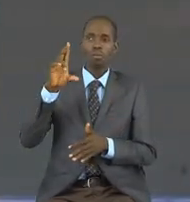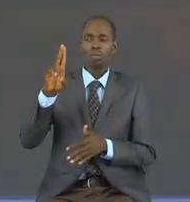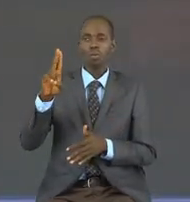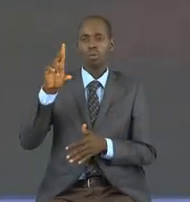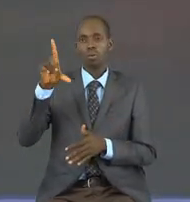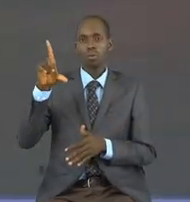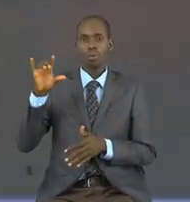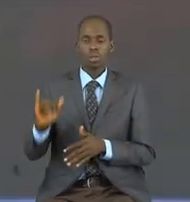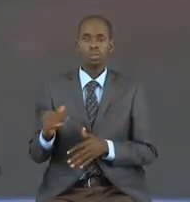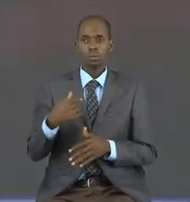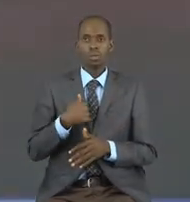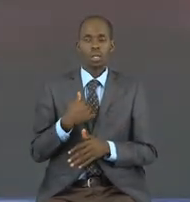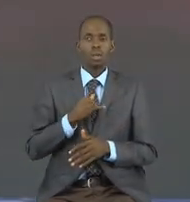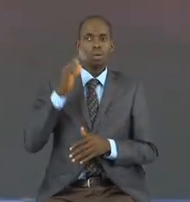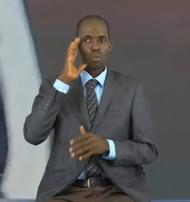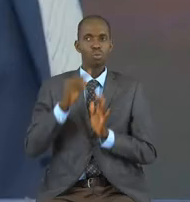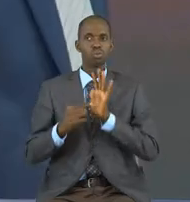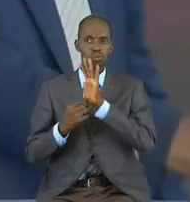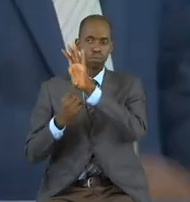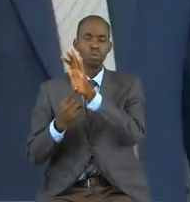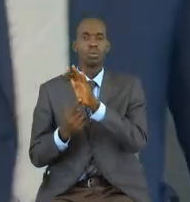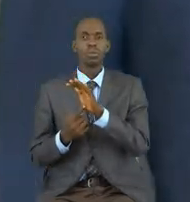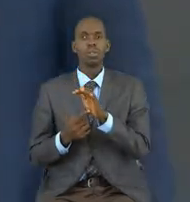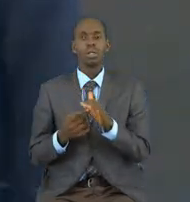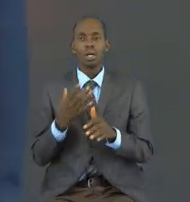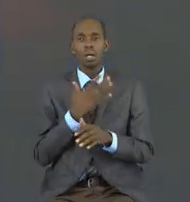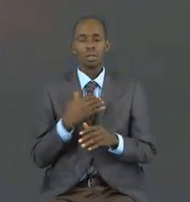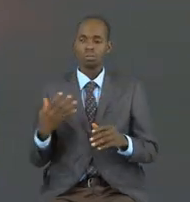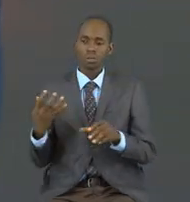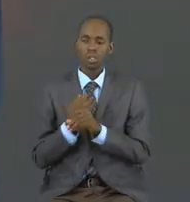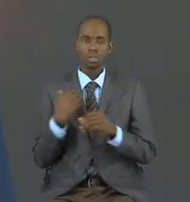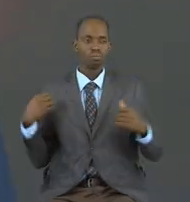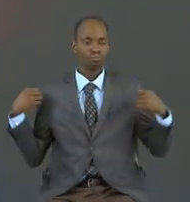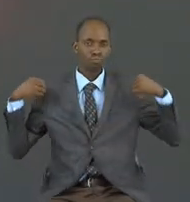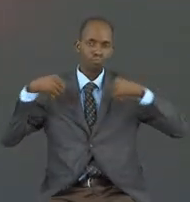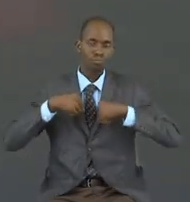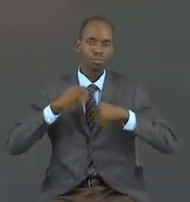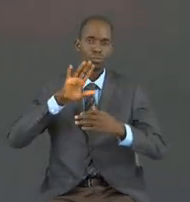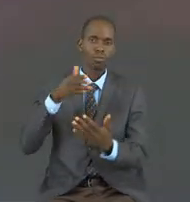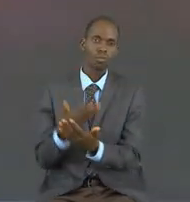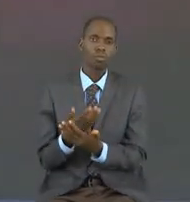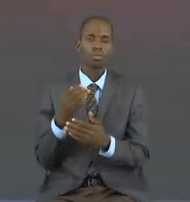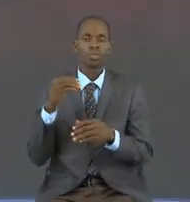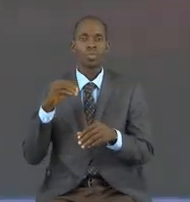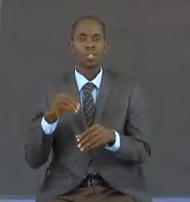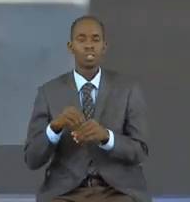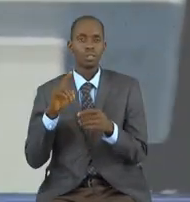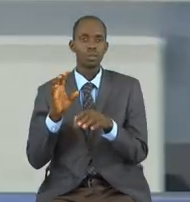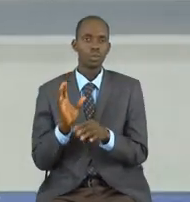his bag at his back. And then he comes to school. And then he's at the